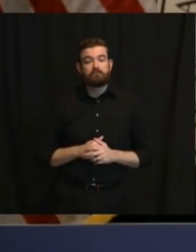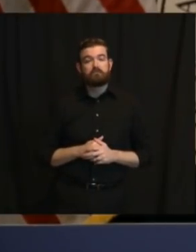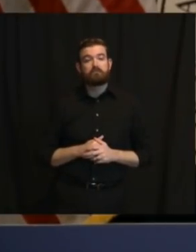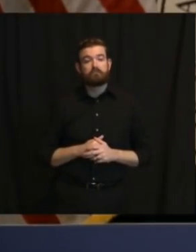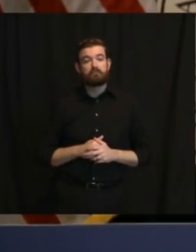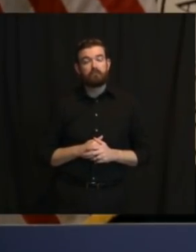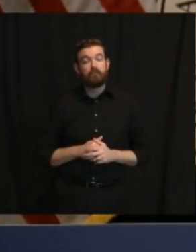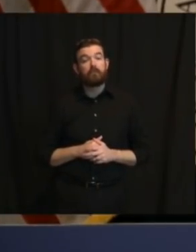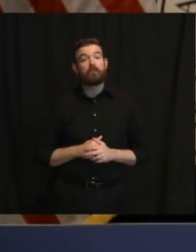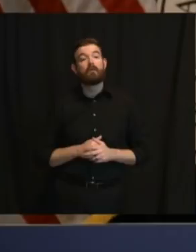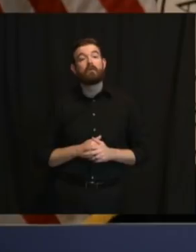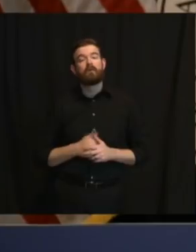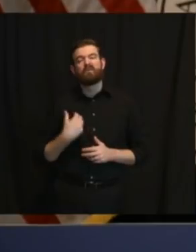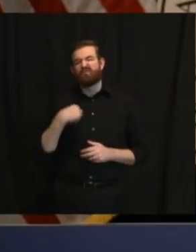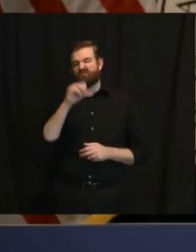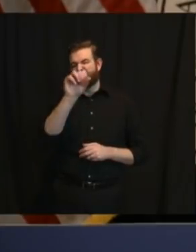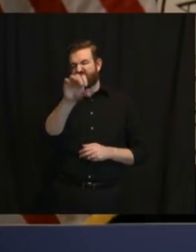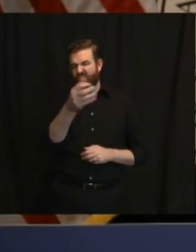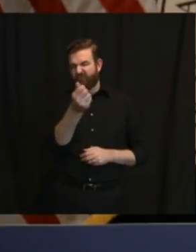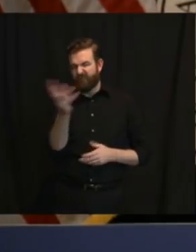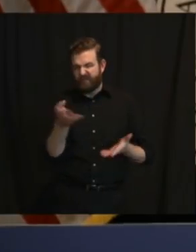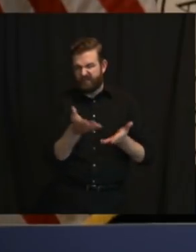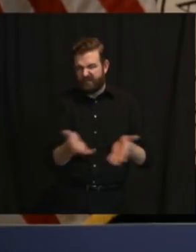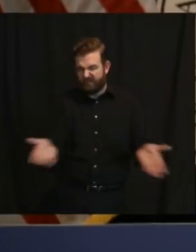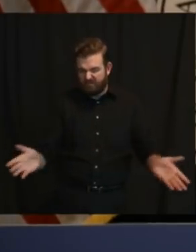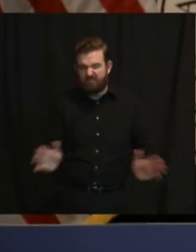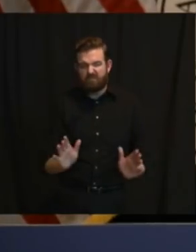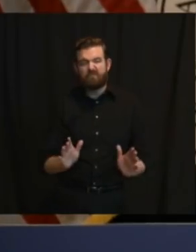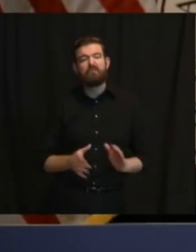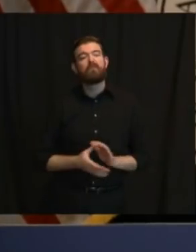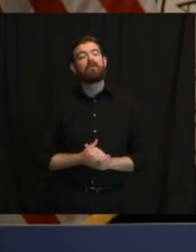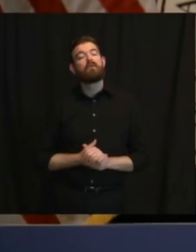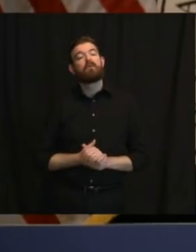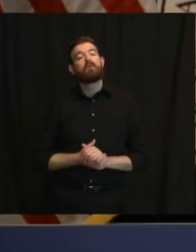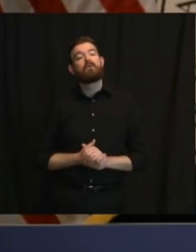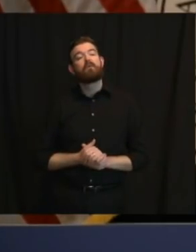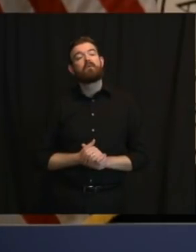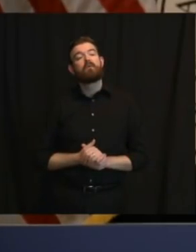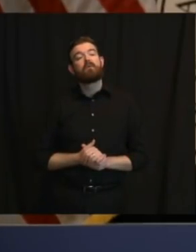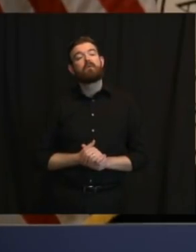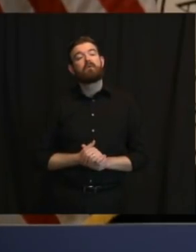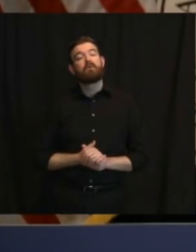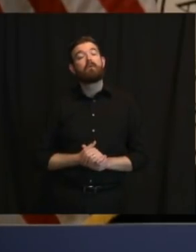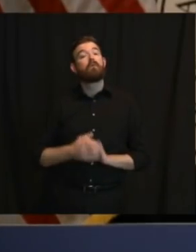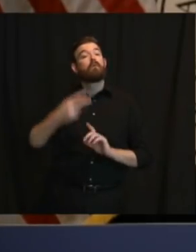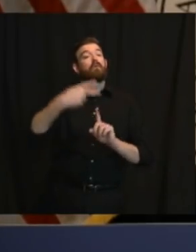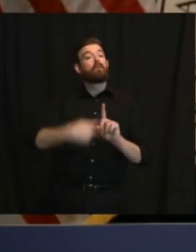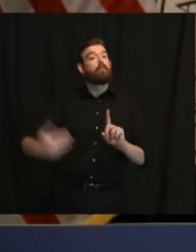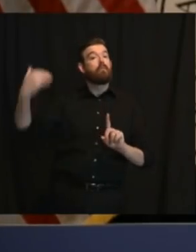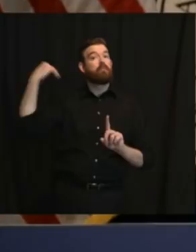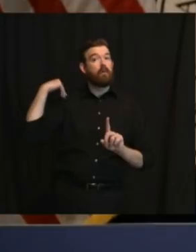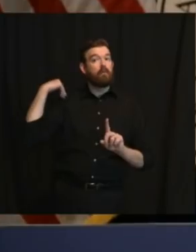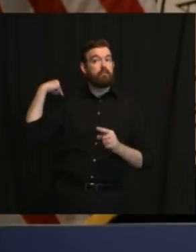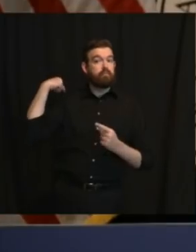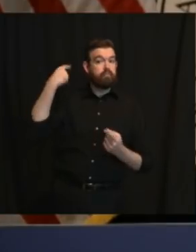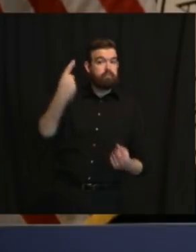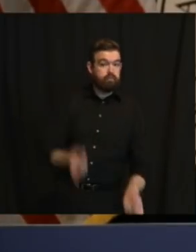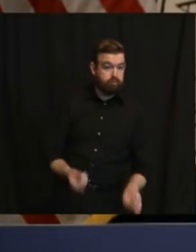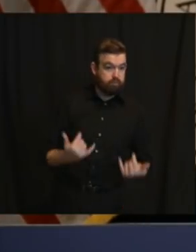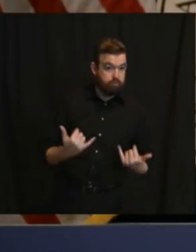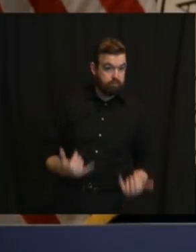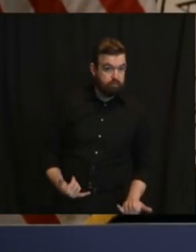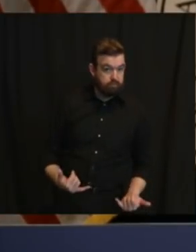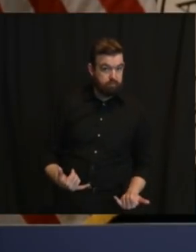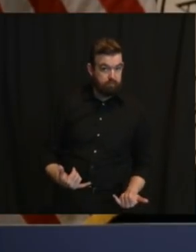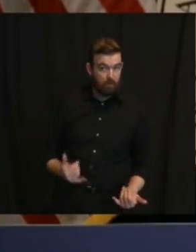things. Number one, we're in a much different place than we were 2 months ago, or frankly, even 2 to 4 weeks ago on